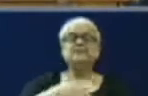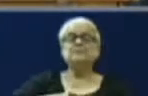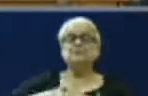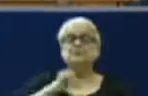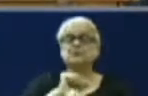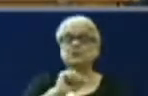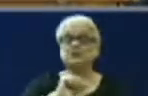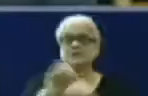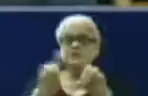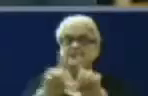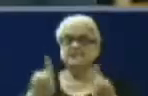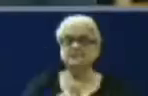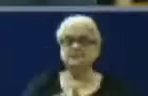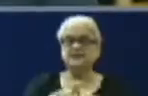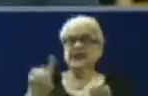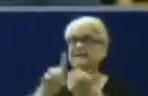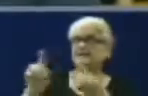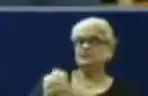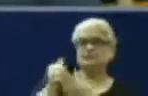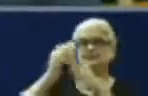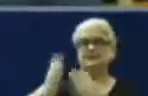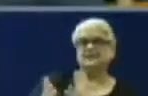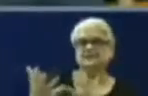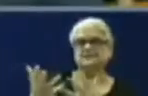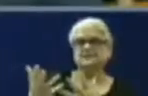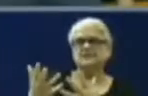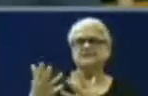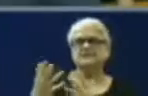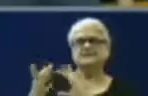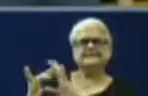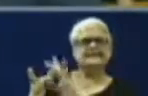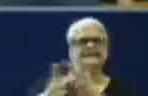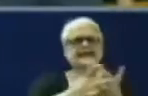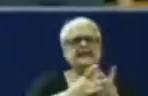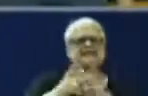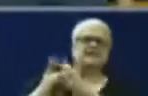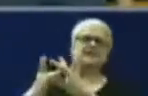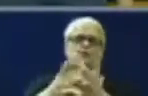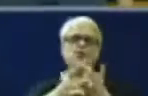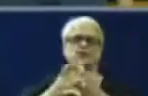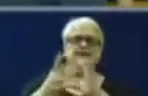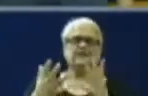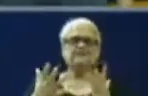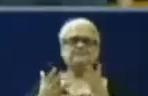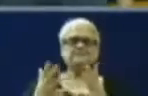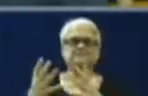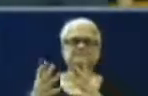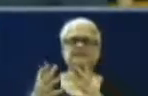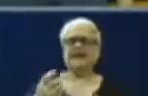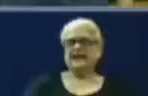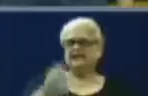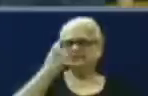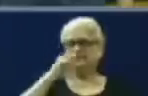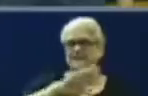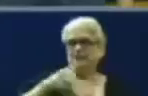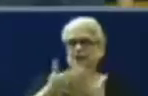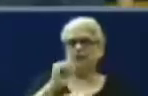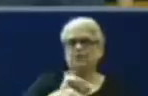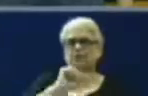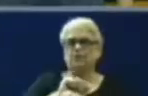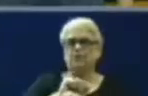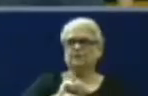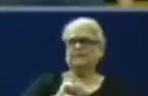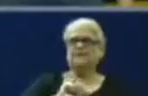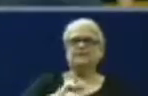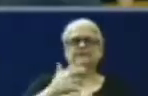as the district leadership to get this coordinated and understand kind of all the work that goes into